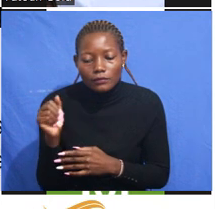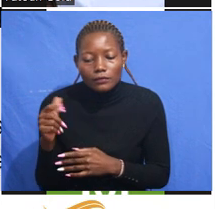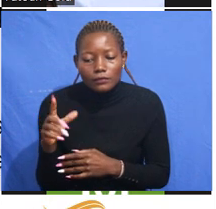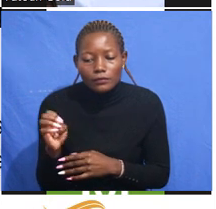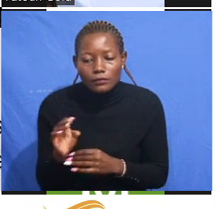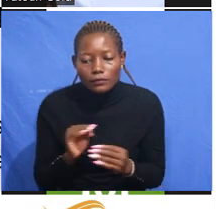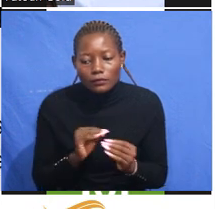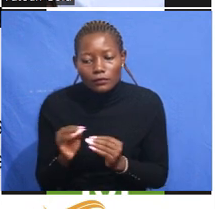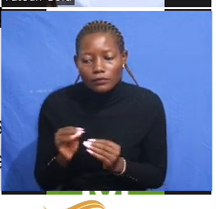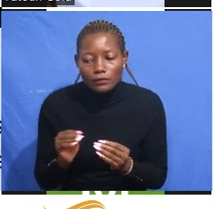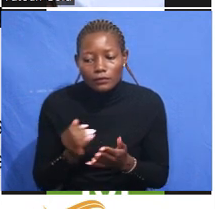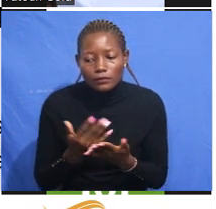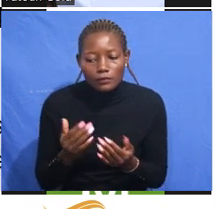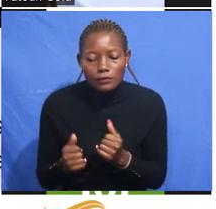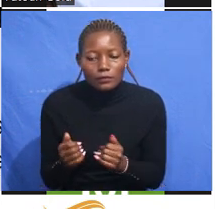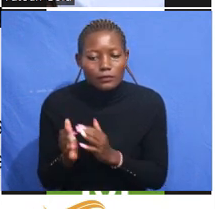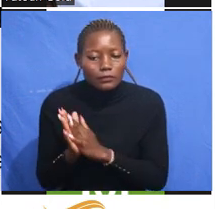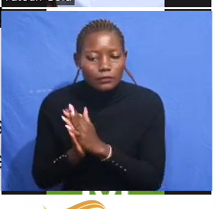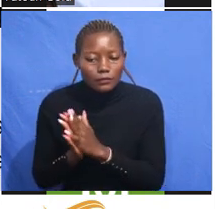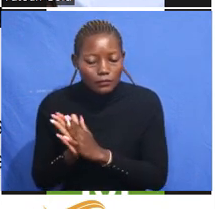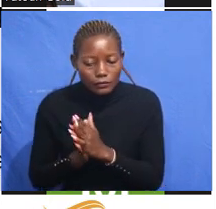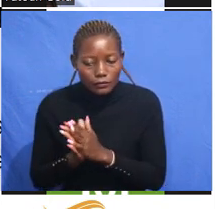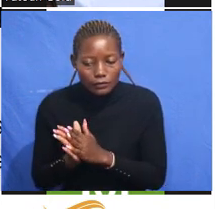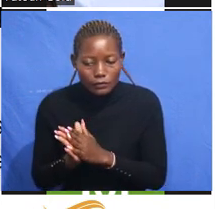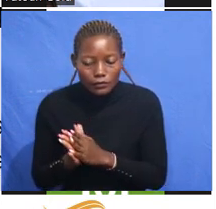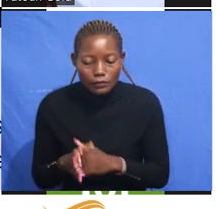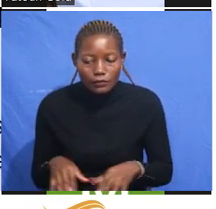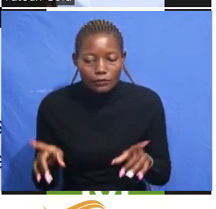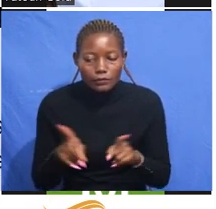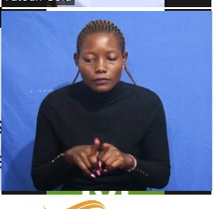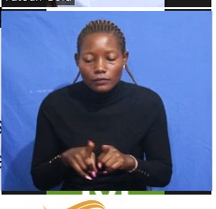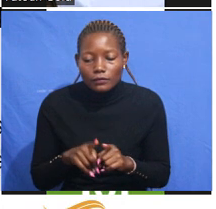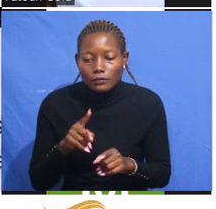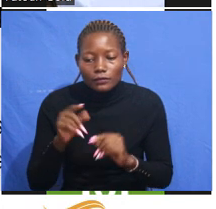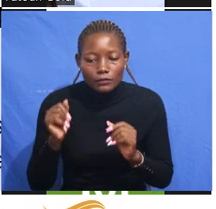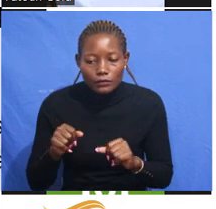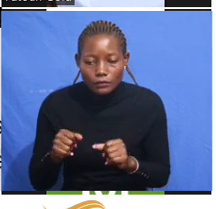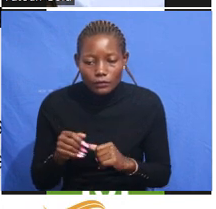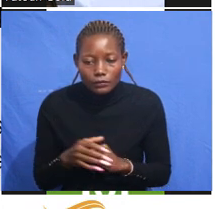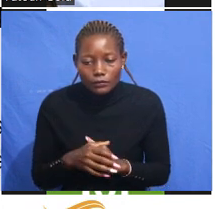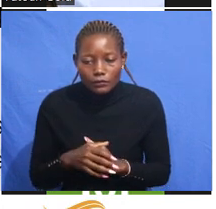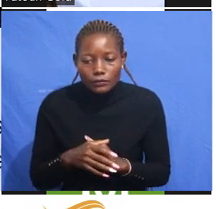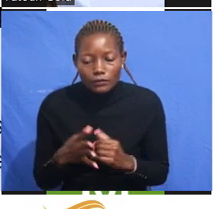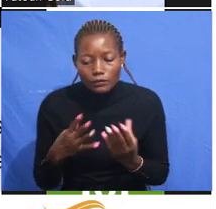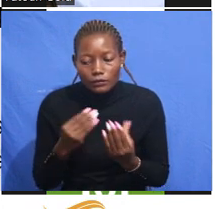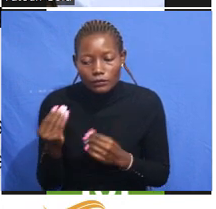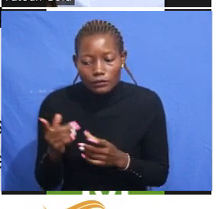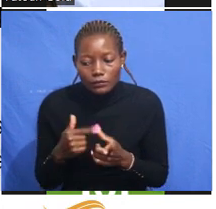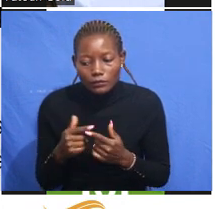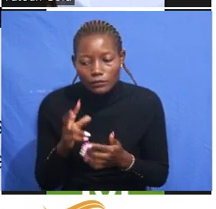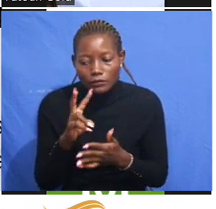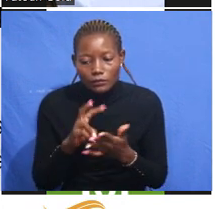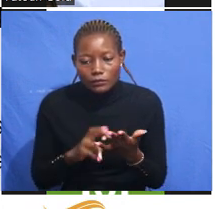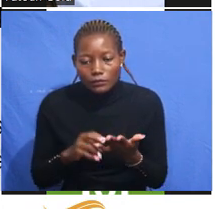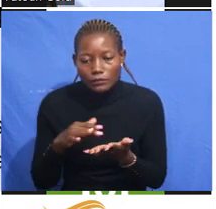It is something that is very interesting, and you can be able to go and read more of that.